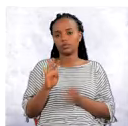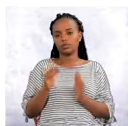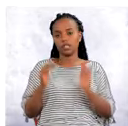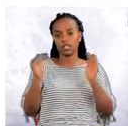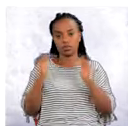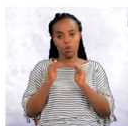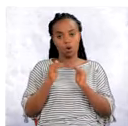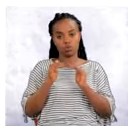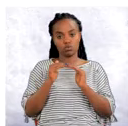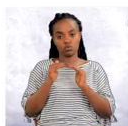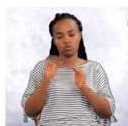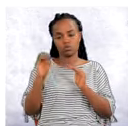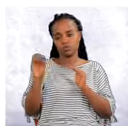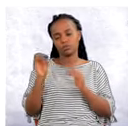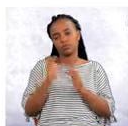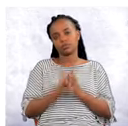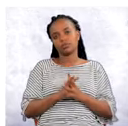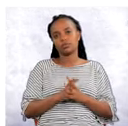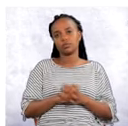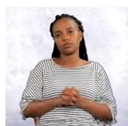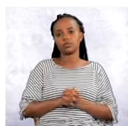144 is equal to 0.